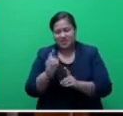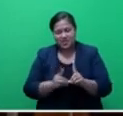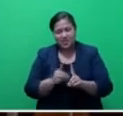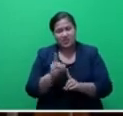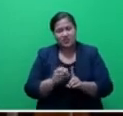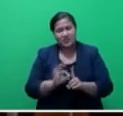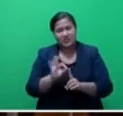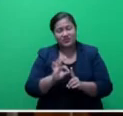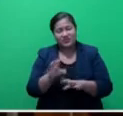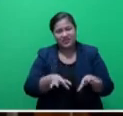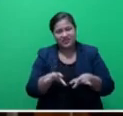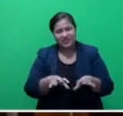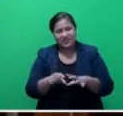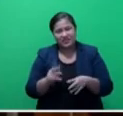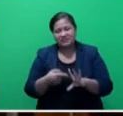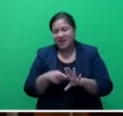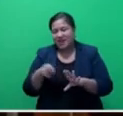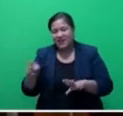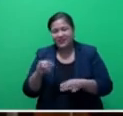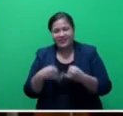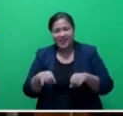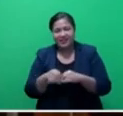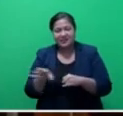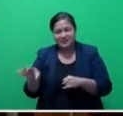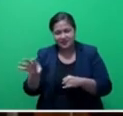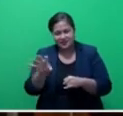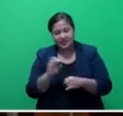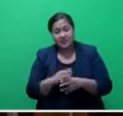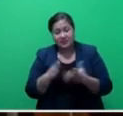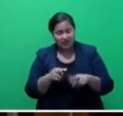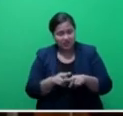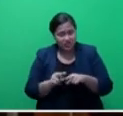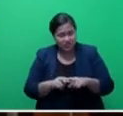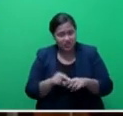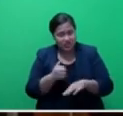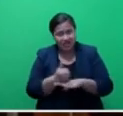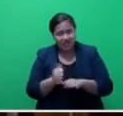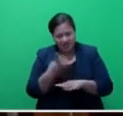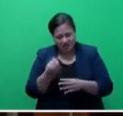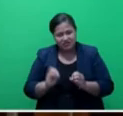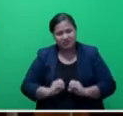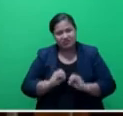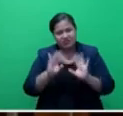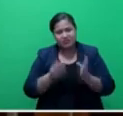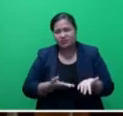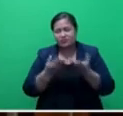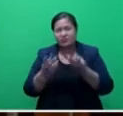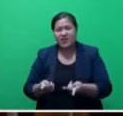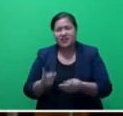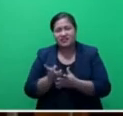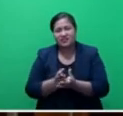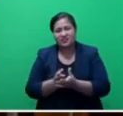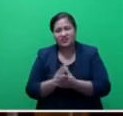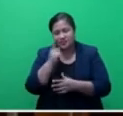provision of services to the island. And I reiterate, sir, the Fijian government is actually committed to taking the services to the people of Fiji, ensuring their most basic needs